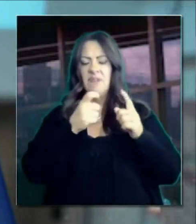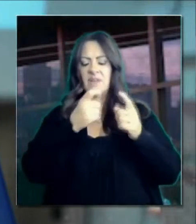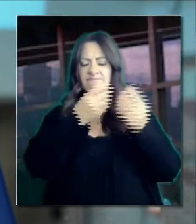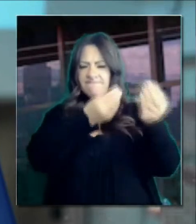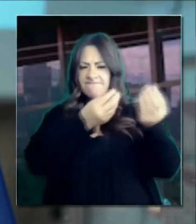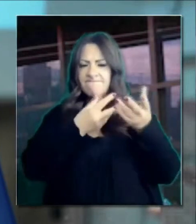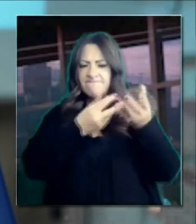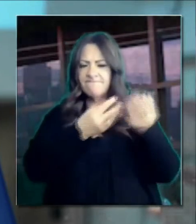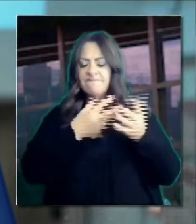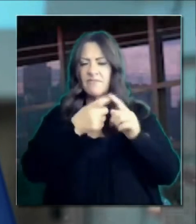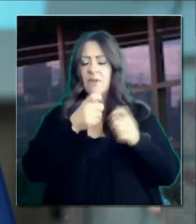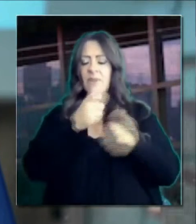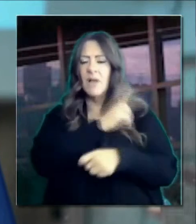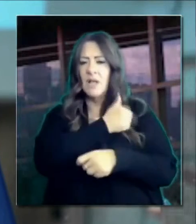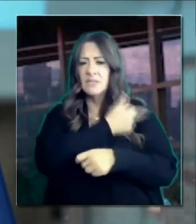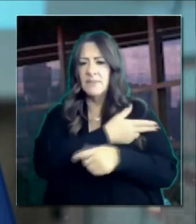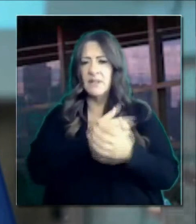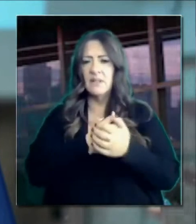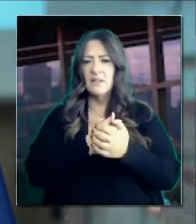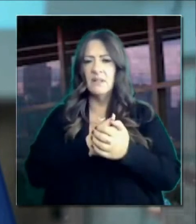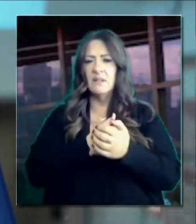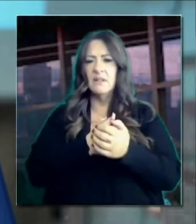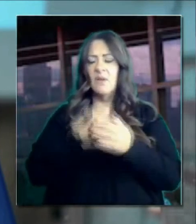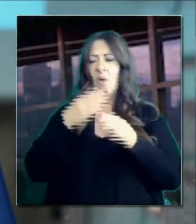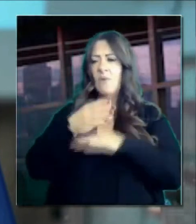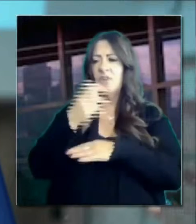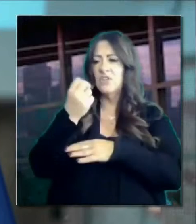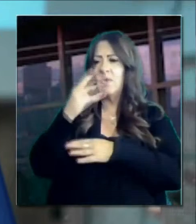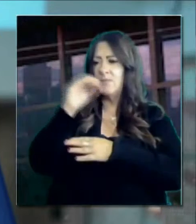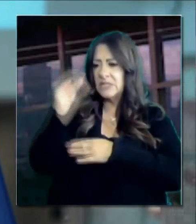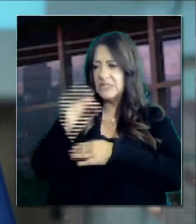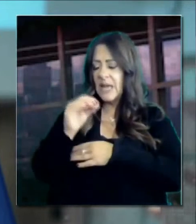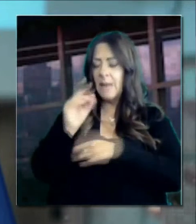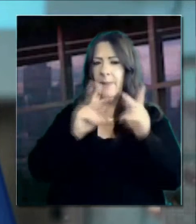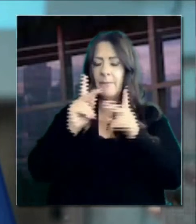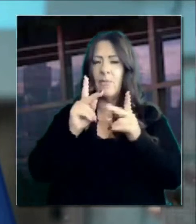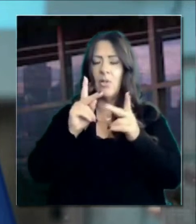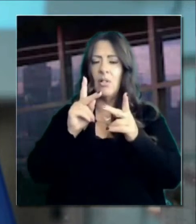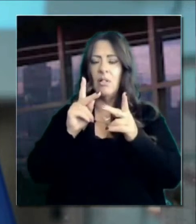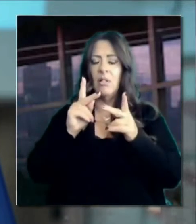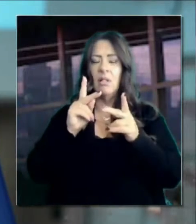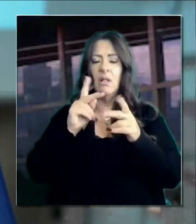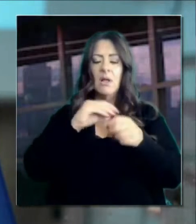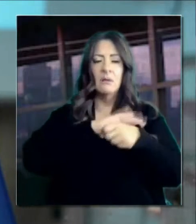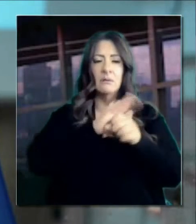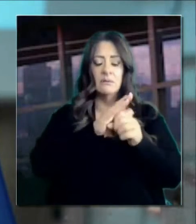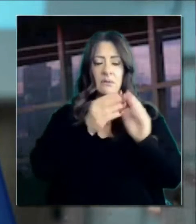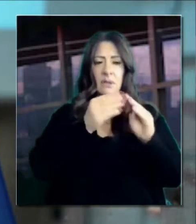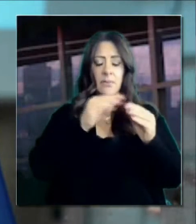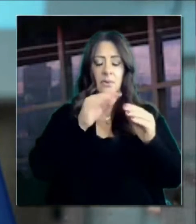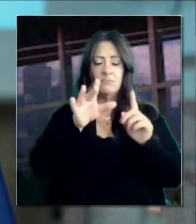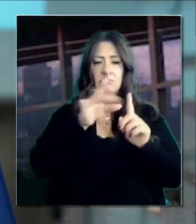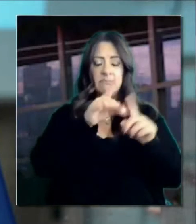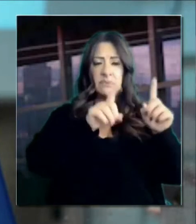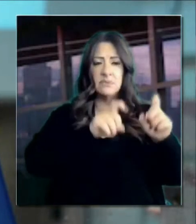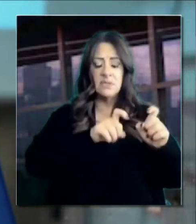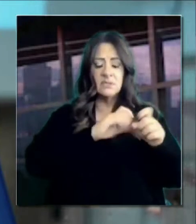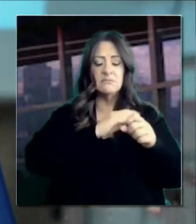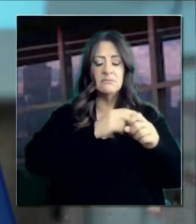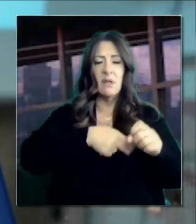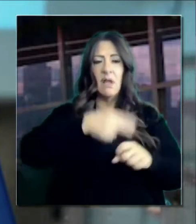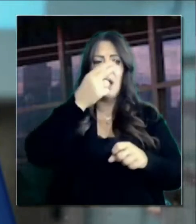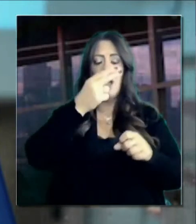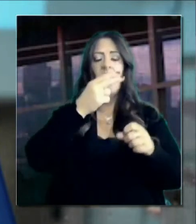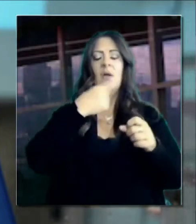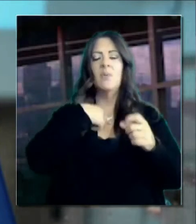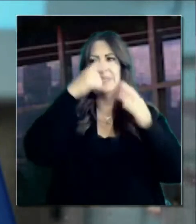About 12% get hospitalized. Over the next 2 weeks, about 12% end up in the ICUs. So those are projections.